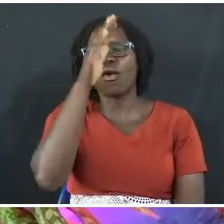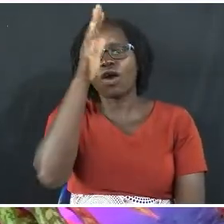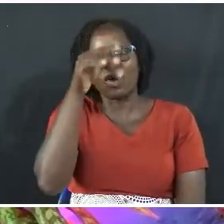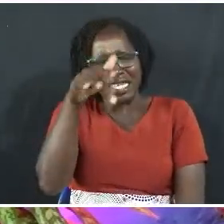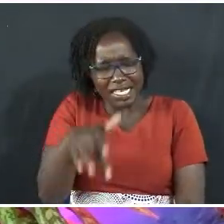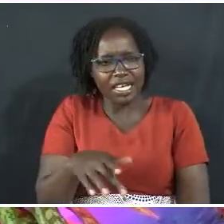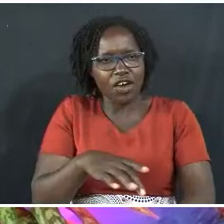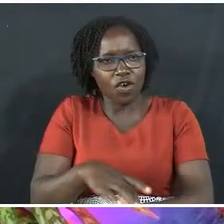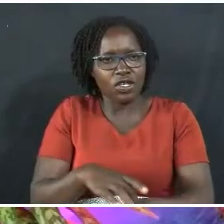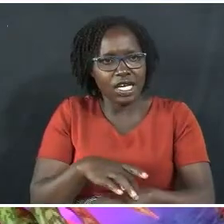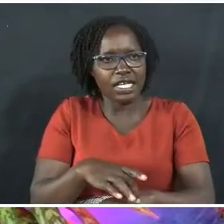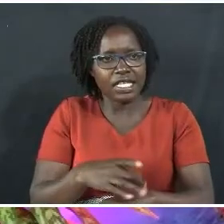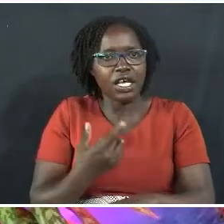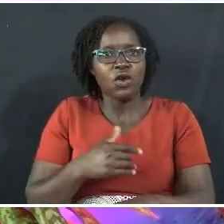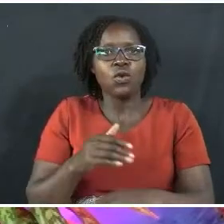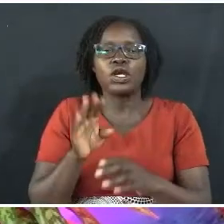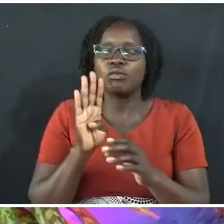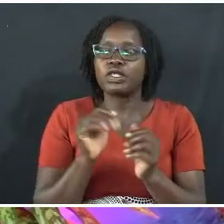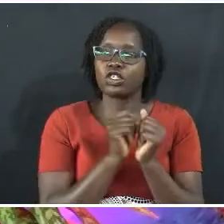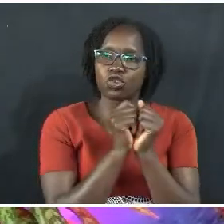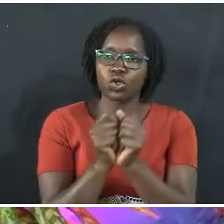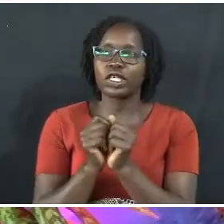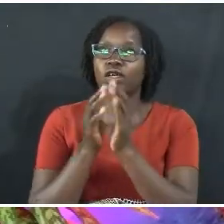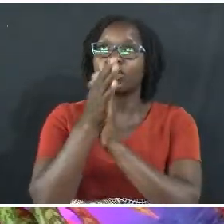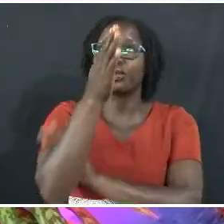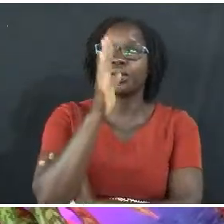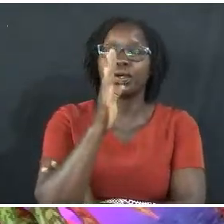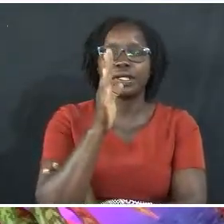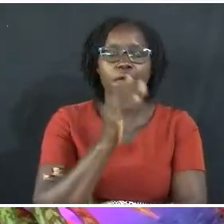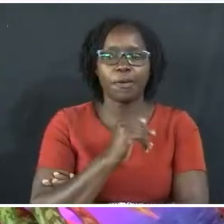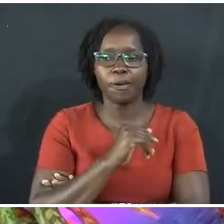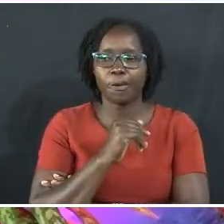this earth. We will be together with God.